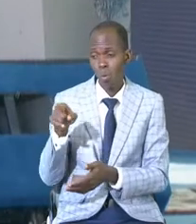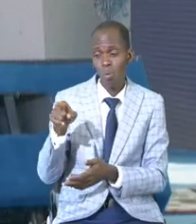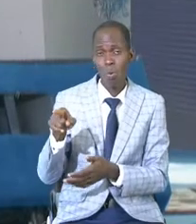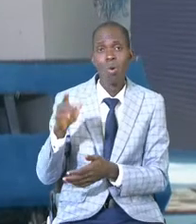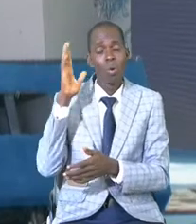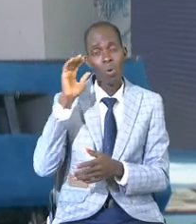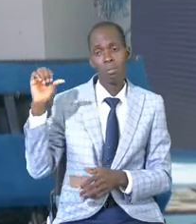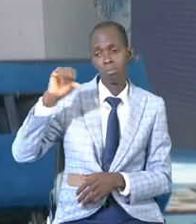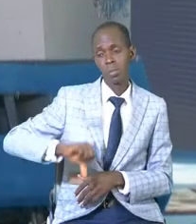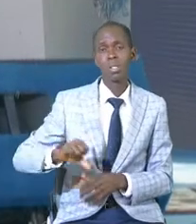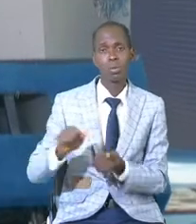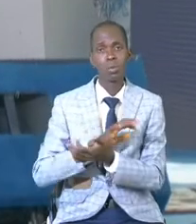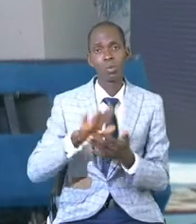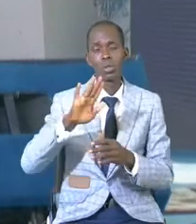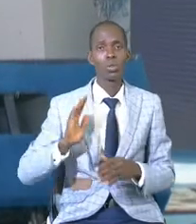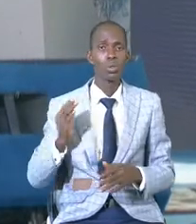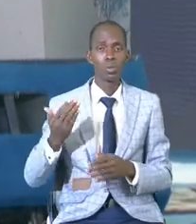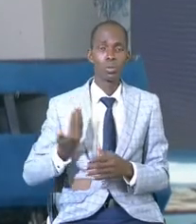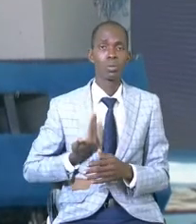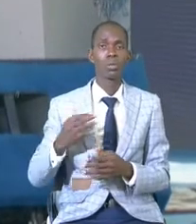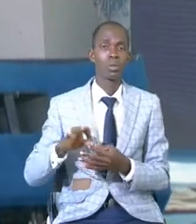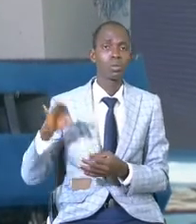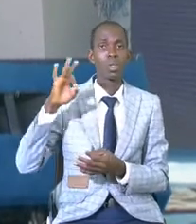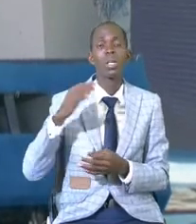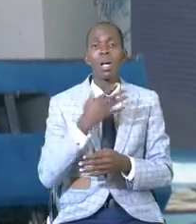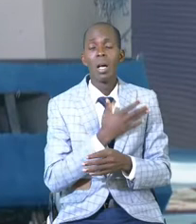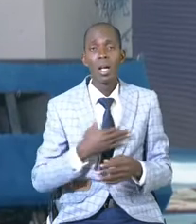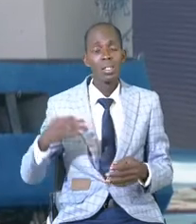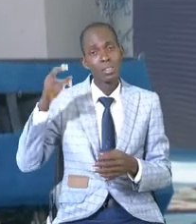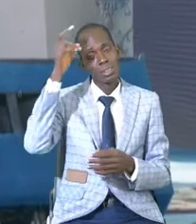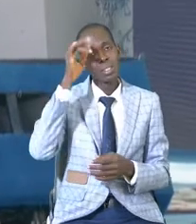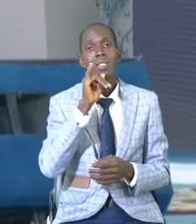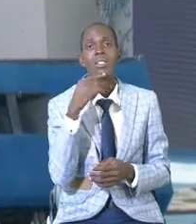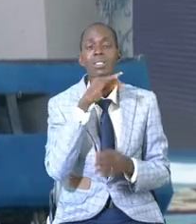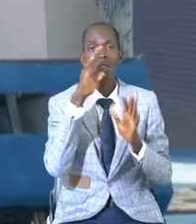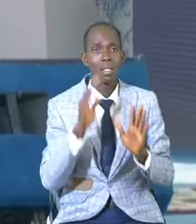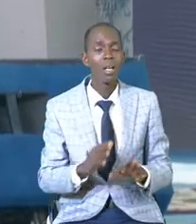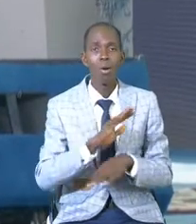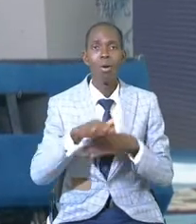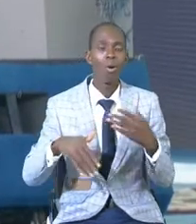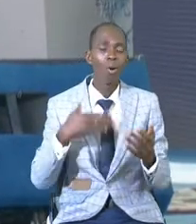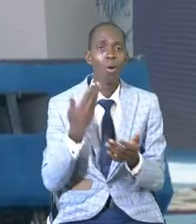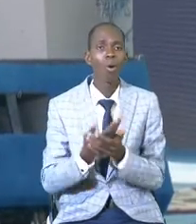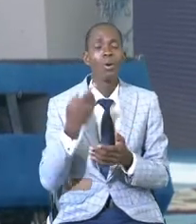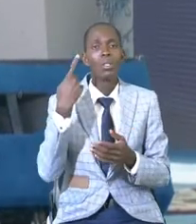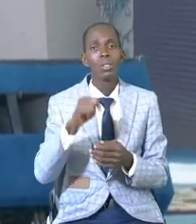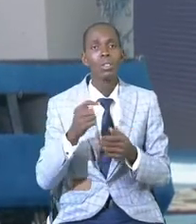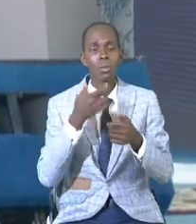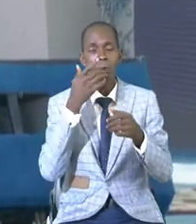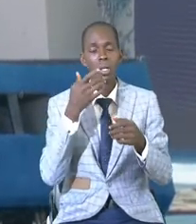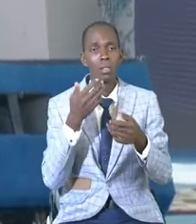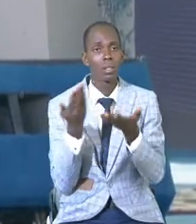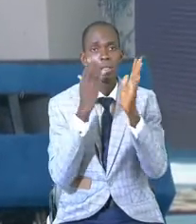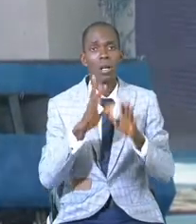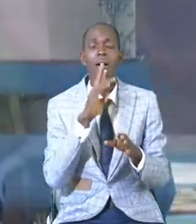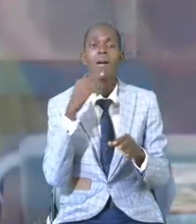And Satan is a liar, and all his followers are liars. They will promise you a lot. They say the